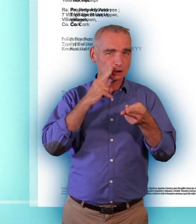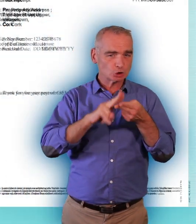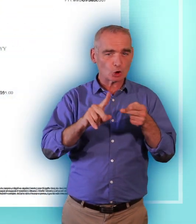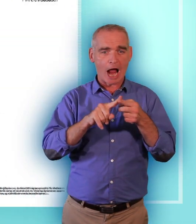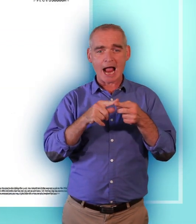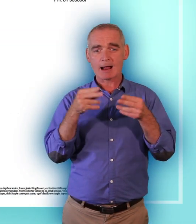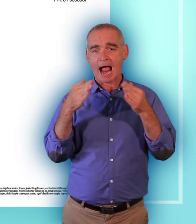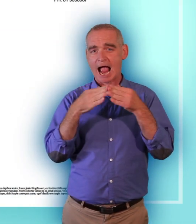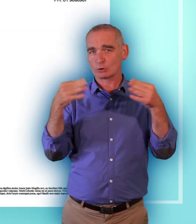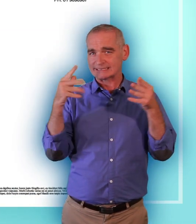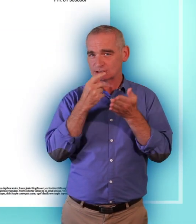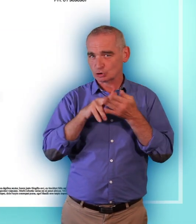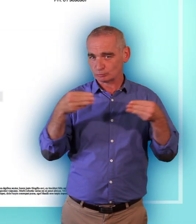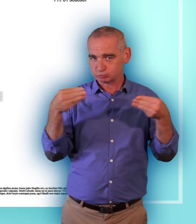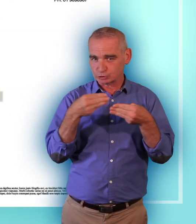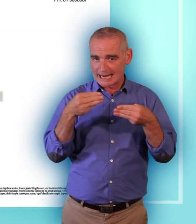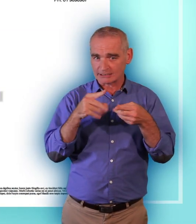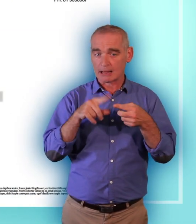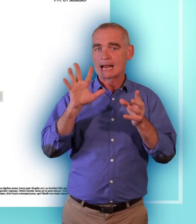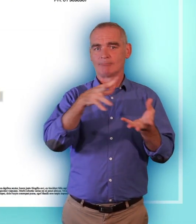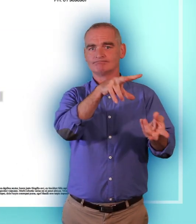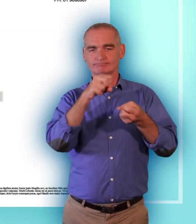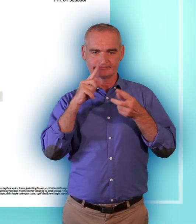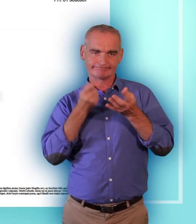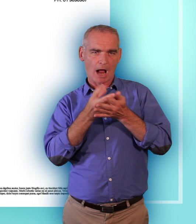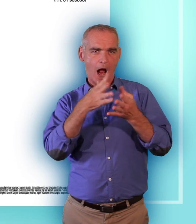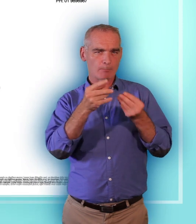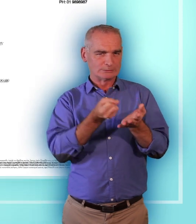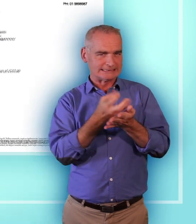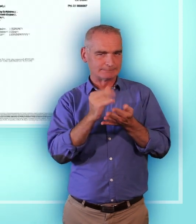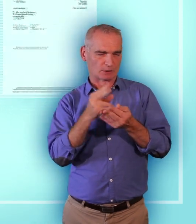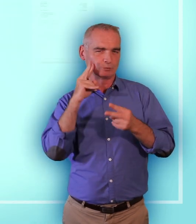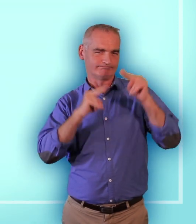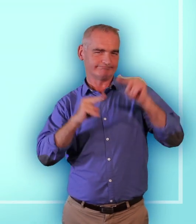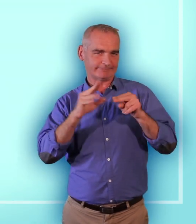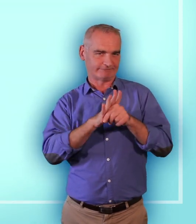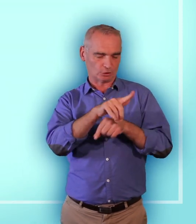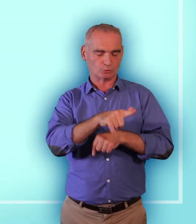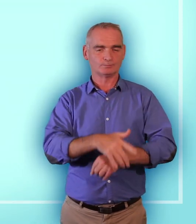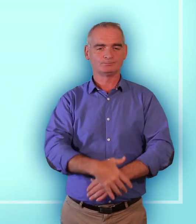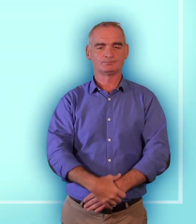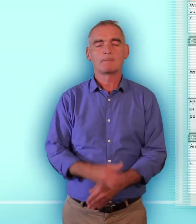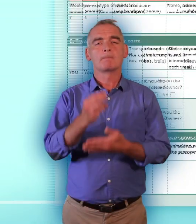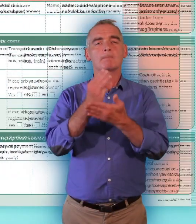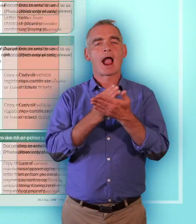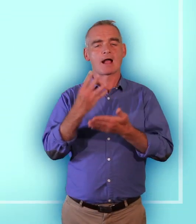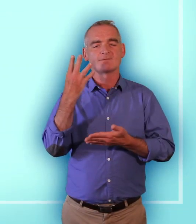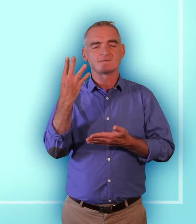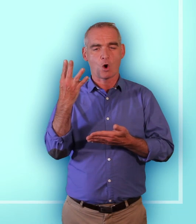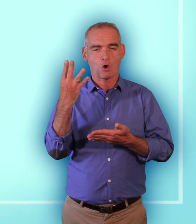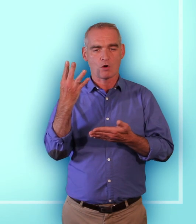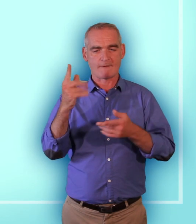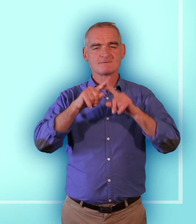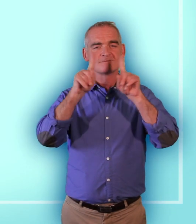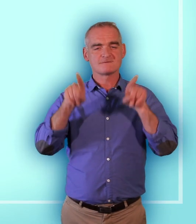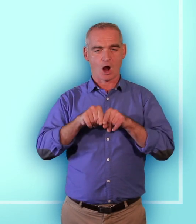and house insurance. This is so that we can take into account the expenses associated with owning this property. Part 4 of the